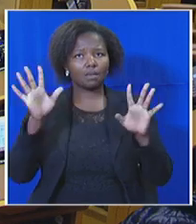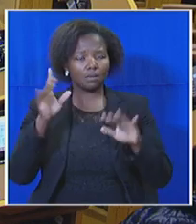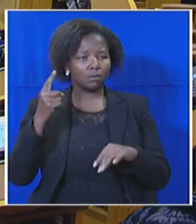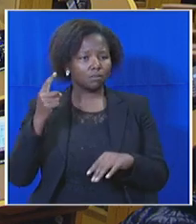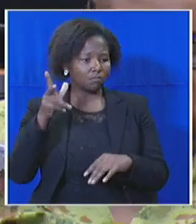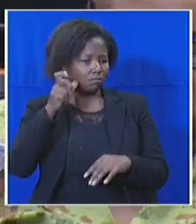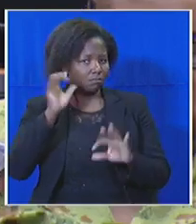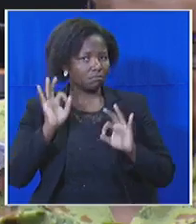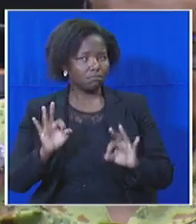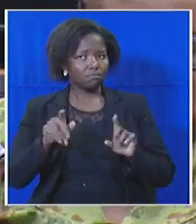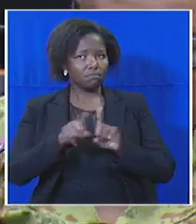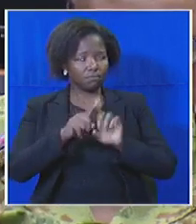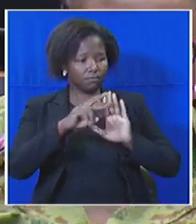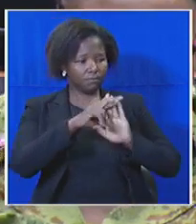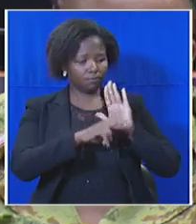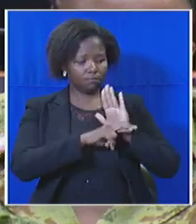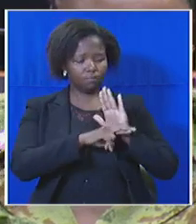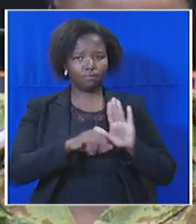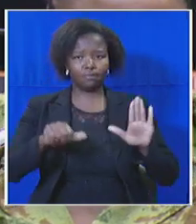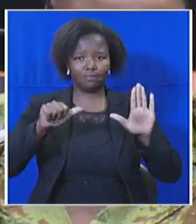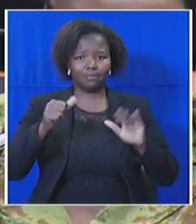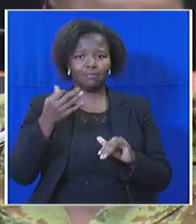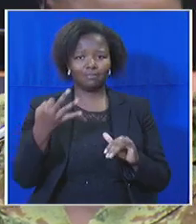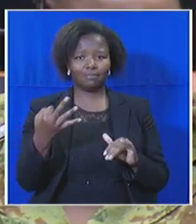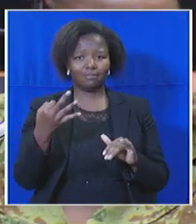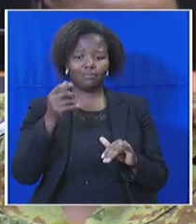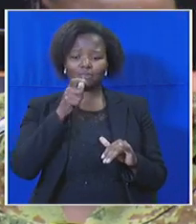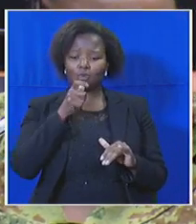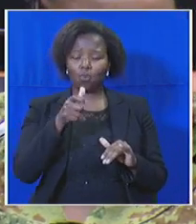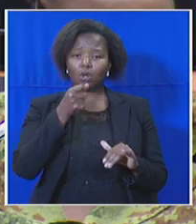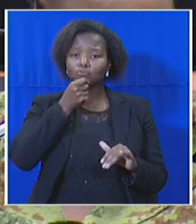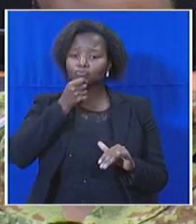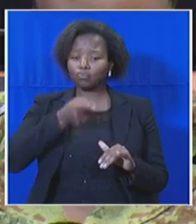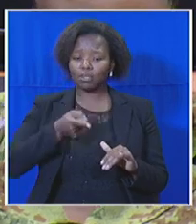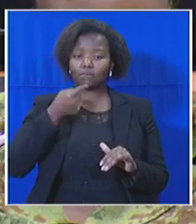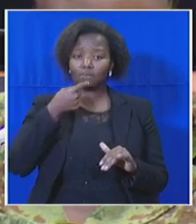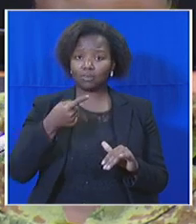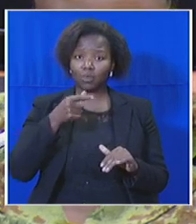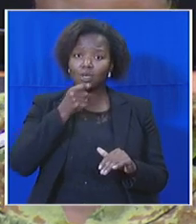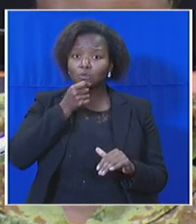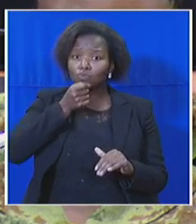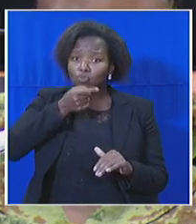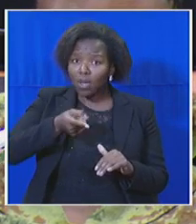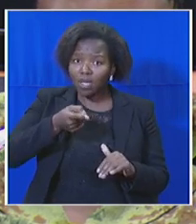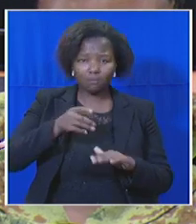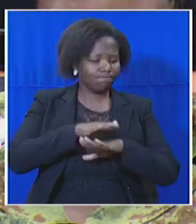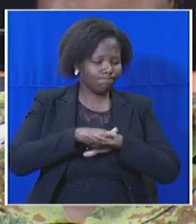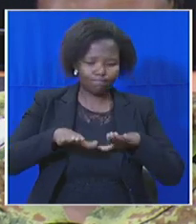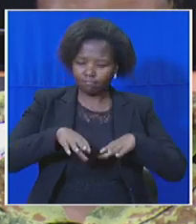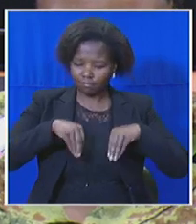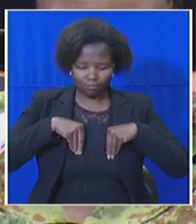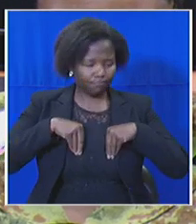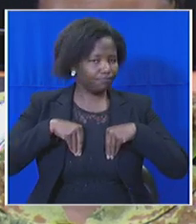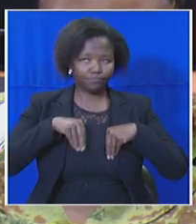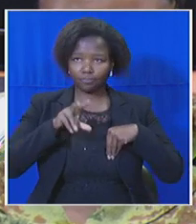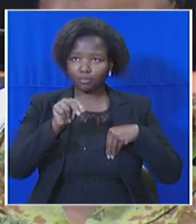Rule 63 on offensive language makes it very clear that no member shall use offensive or unbecoming language.